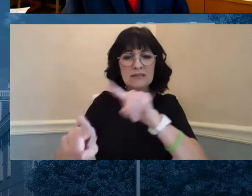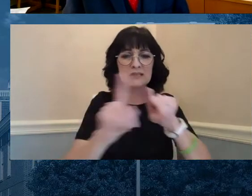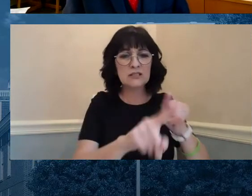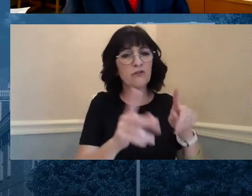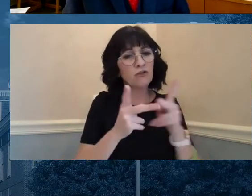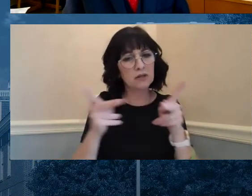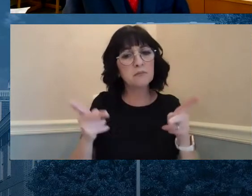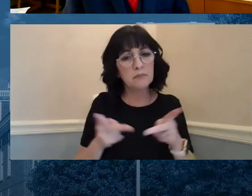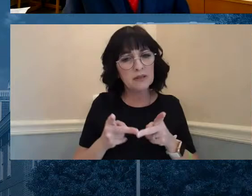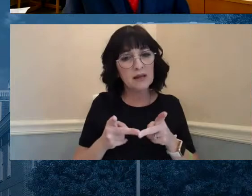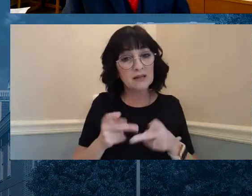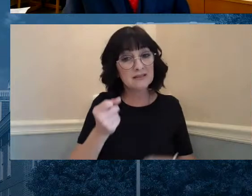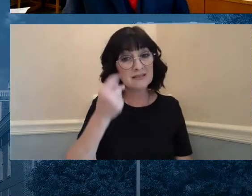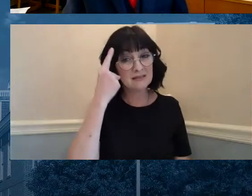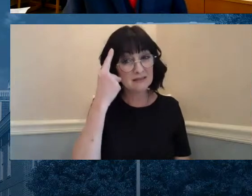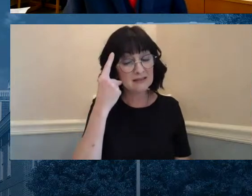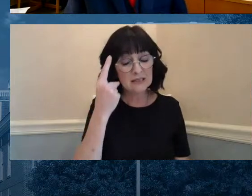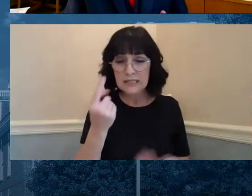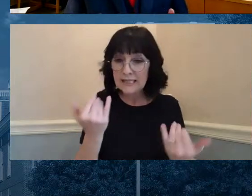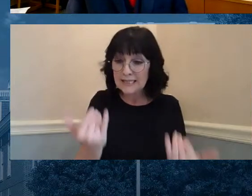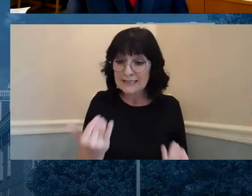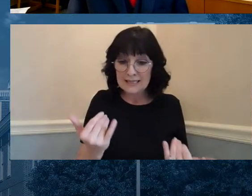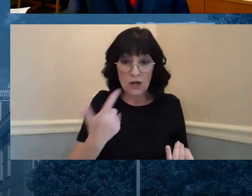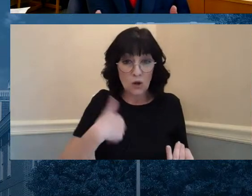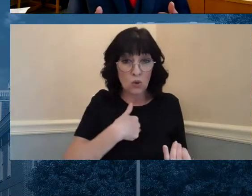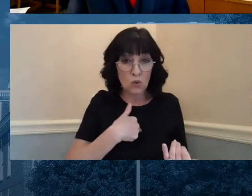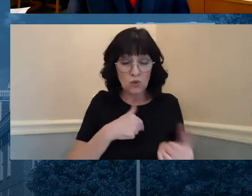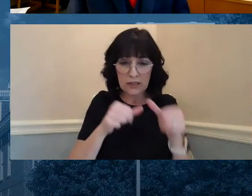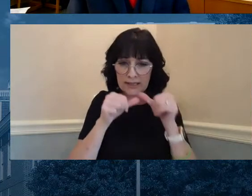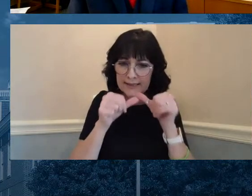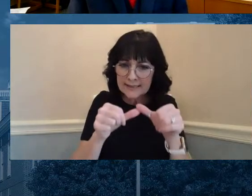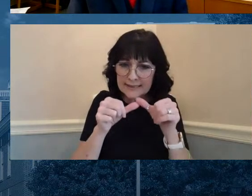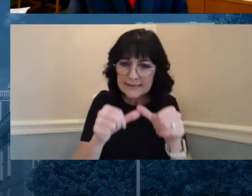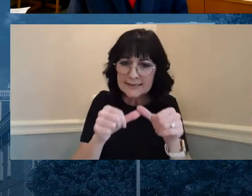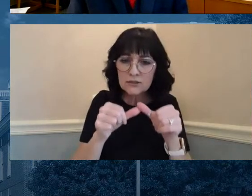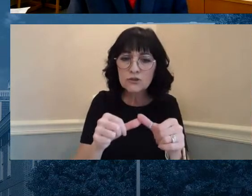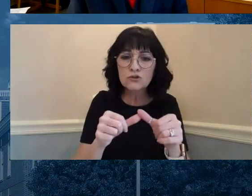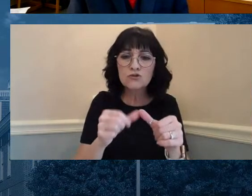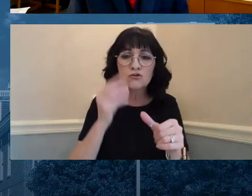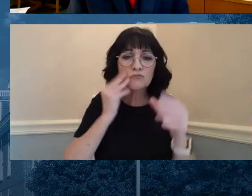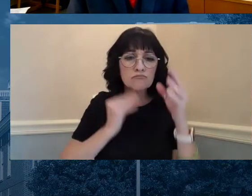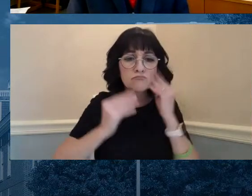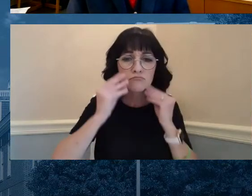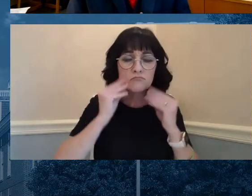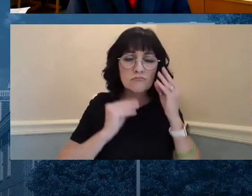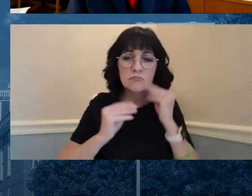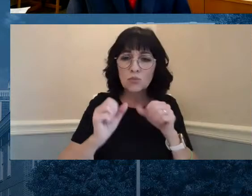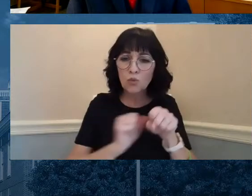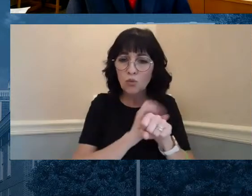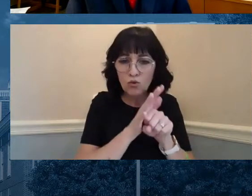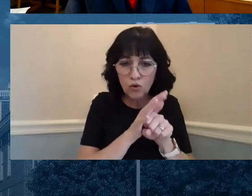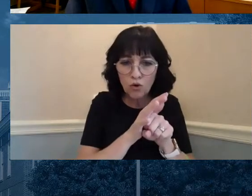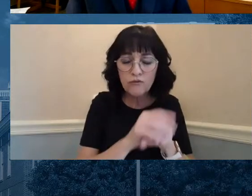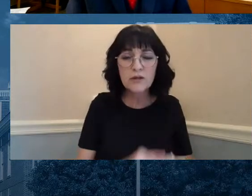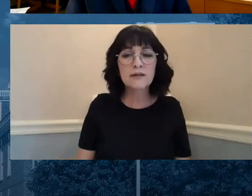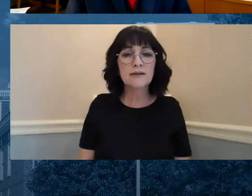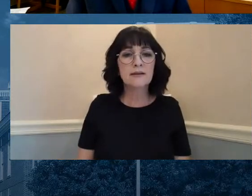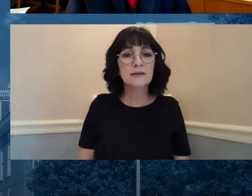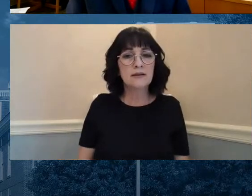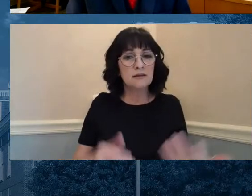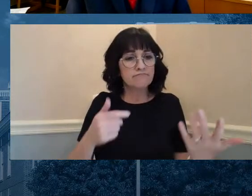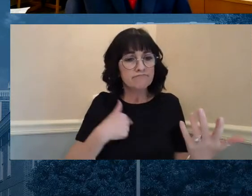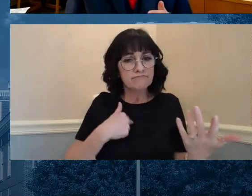continue to go through this phase, as we continue to monitor the COVID-19 pandemic, as we continue to focus on testing